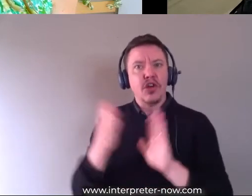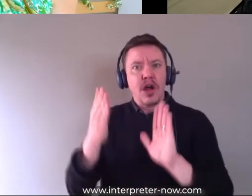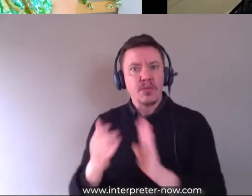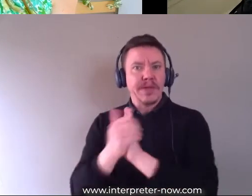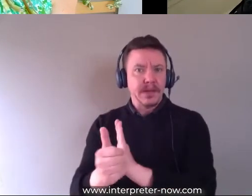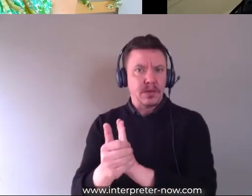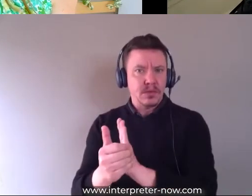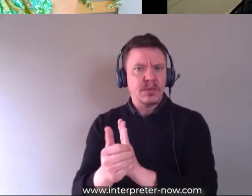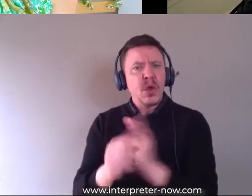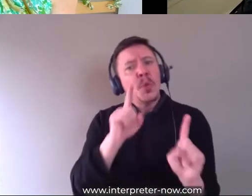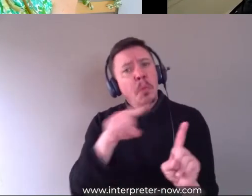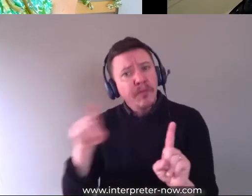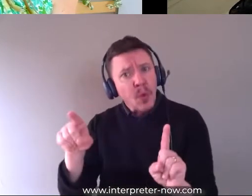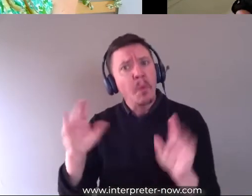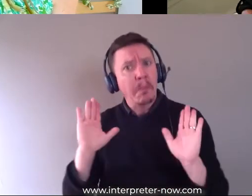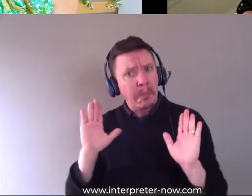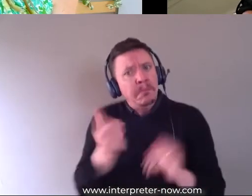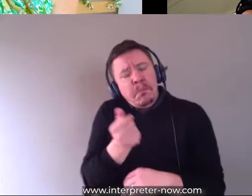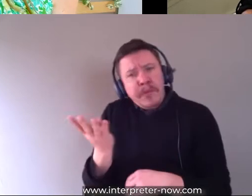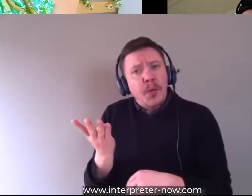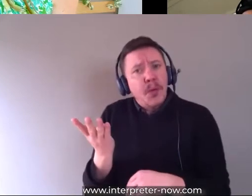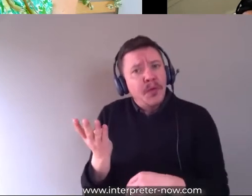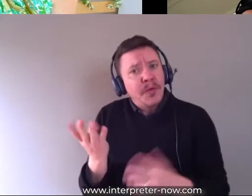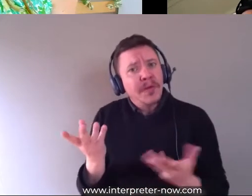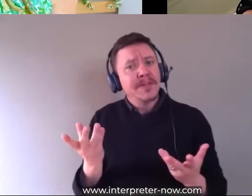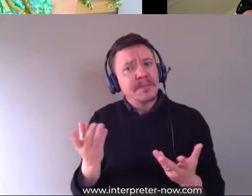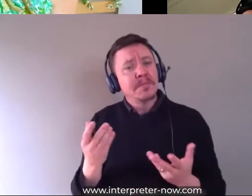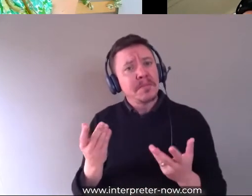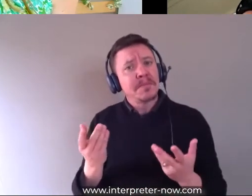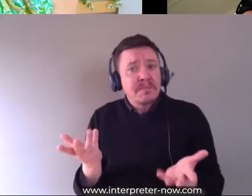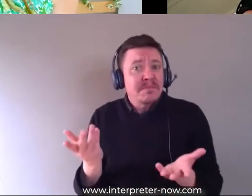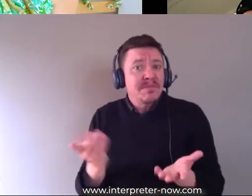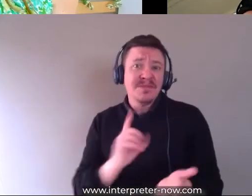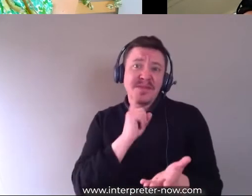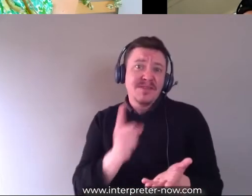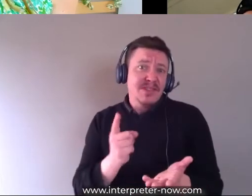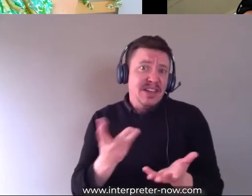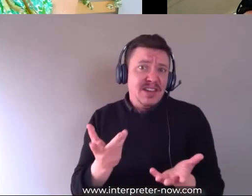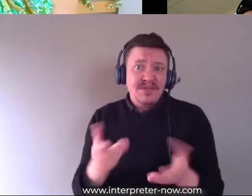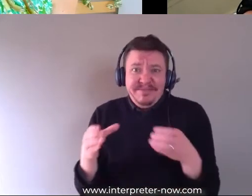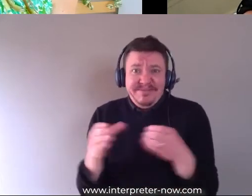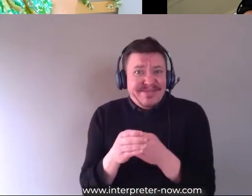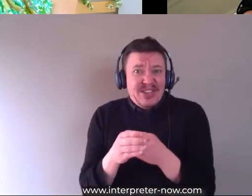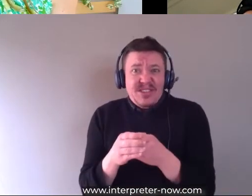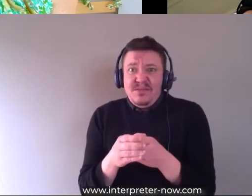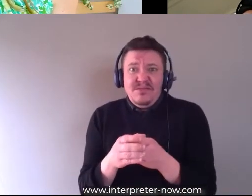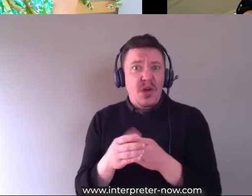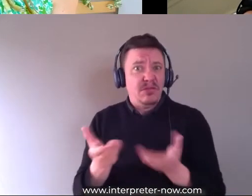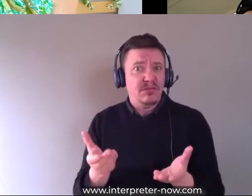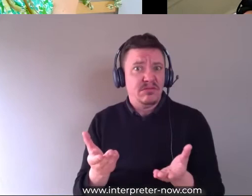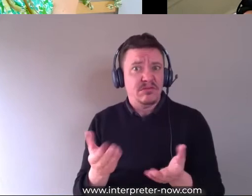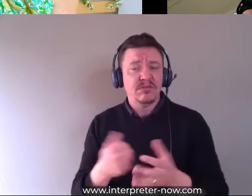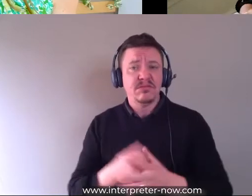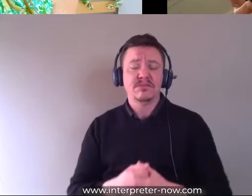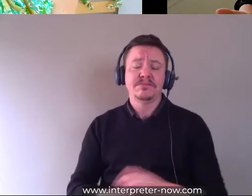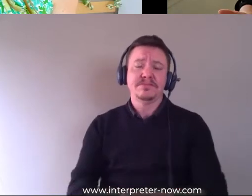know, there were a few, so I don't want to neg them at all, but that was it. It was a really, really small cohort of people. And